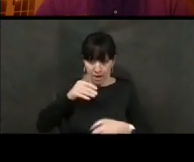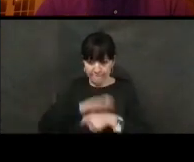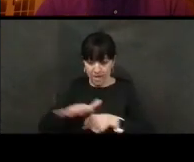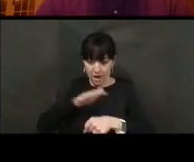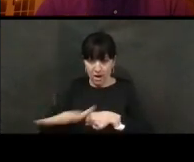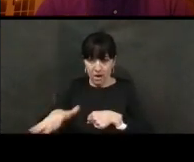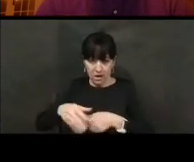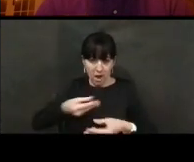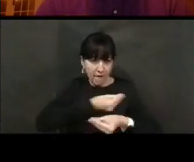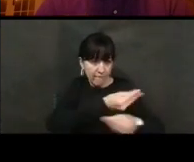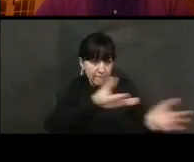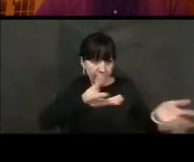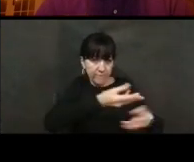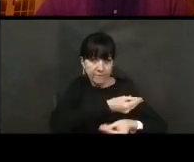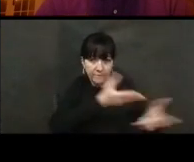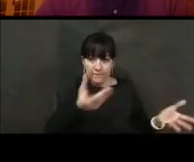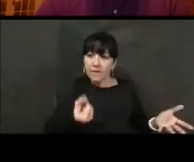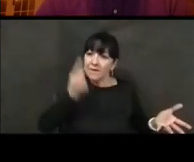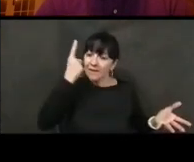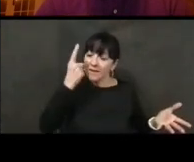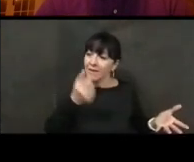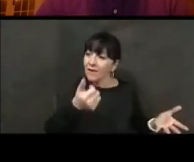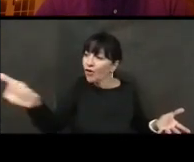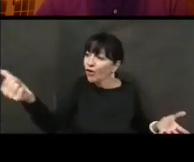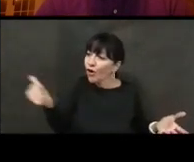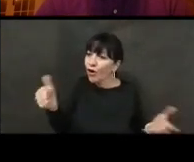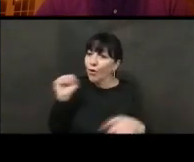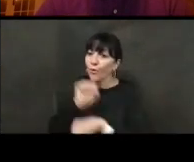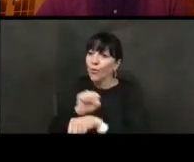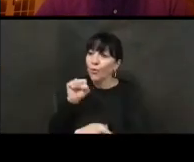occupations as well. And this is also why,